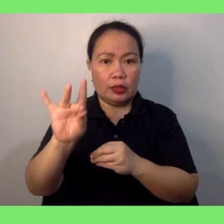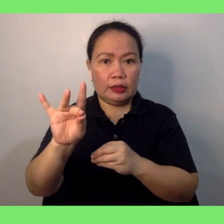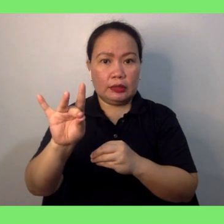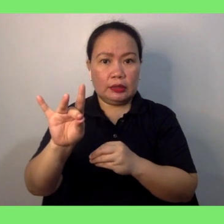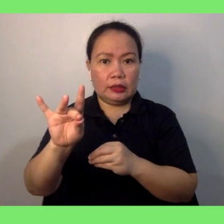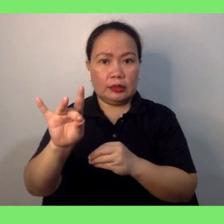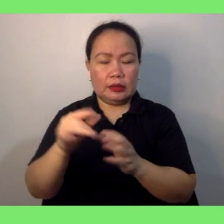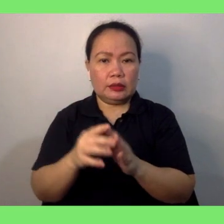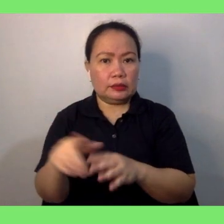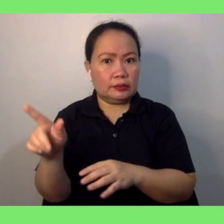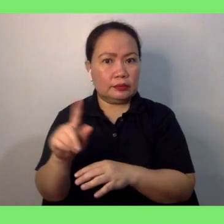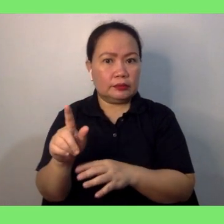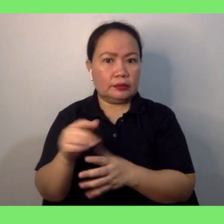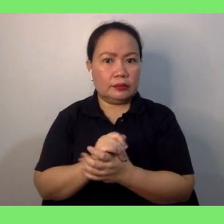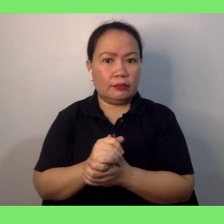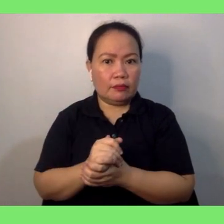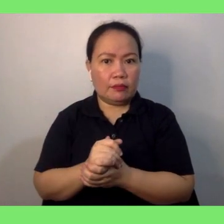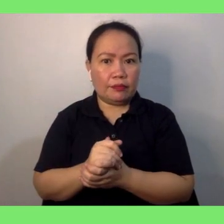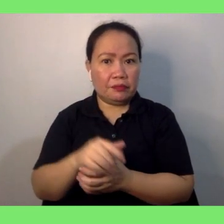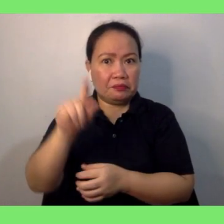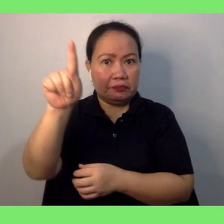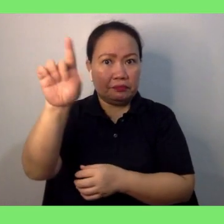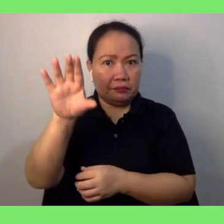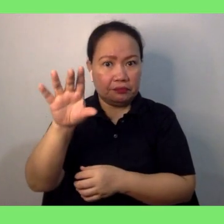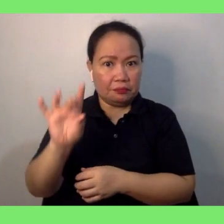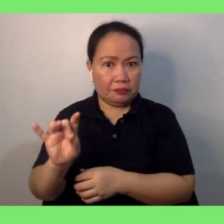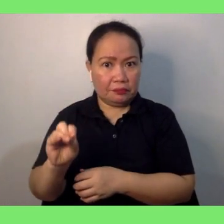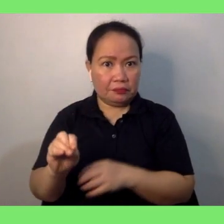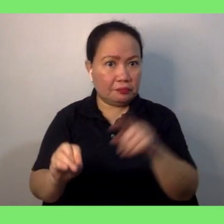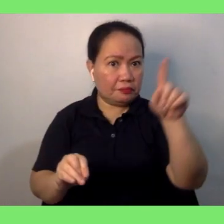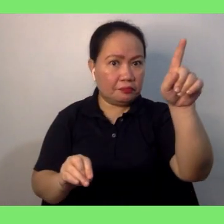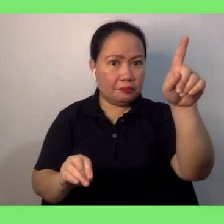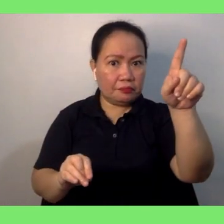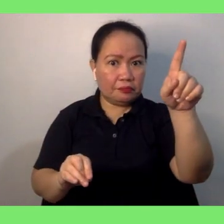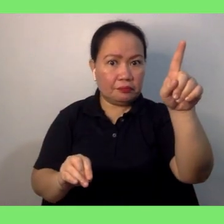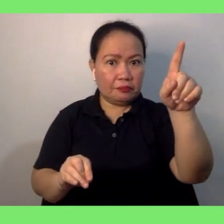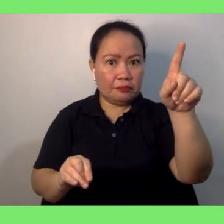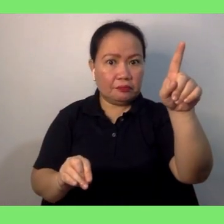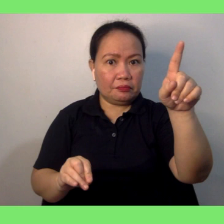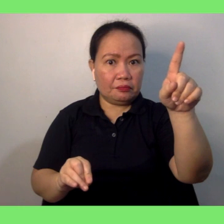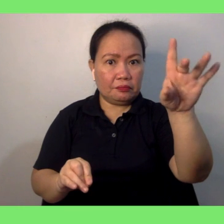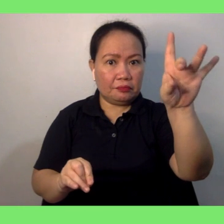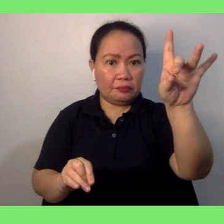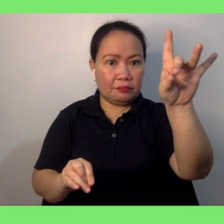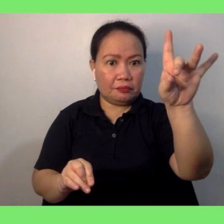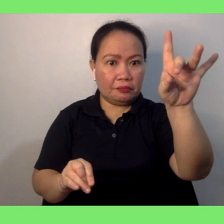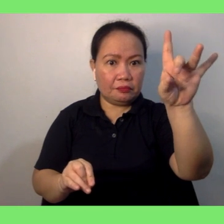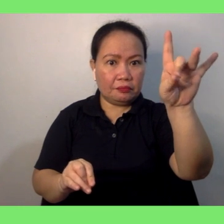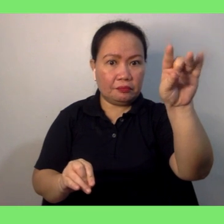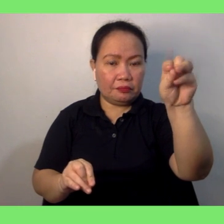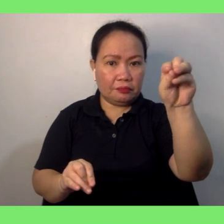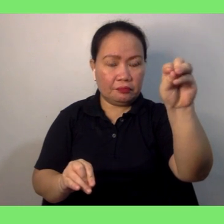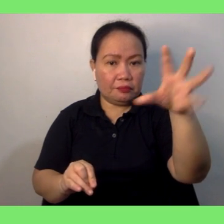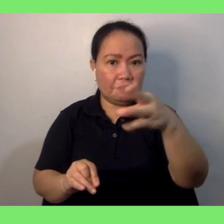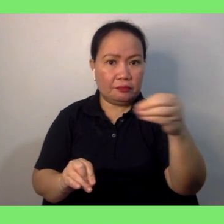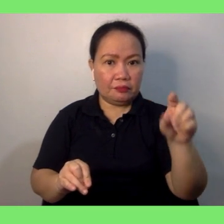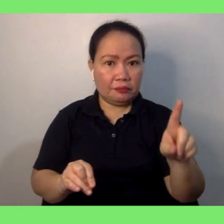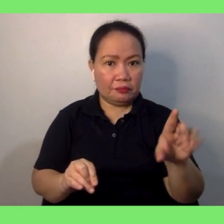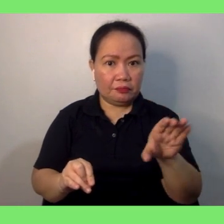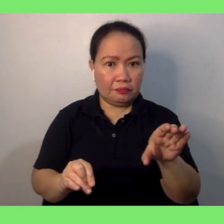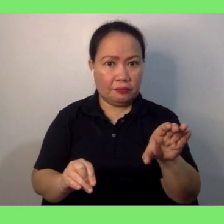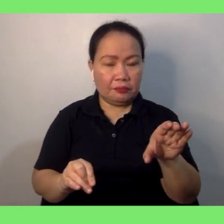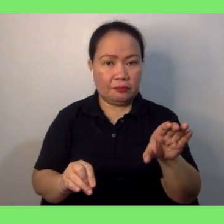is one of the examples of exterior angles on the same side. Okay, so 180 rin. So, ibig